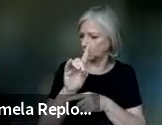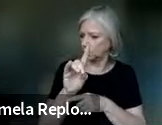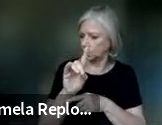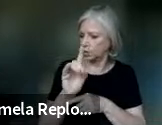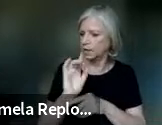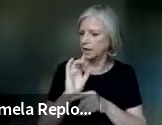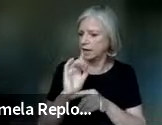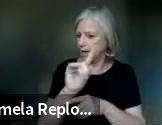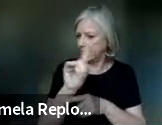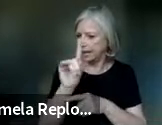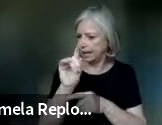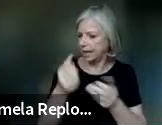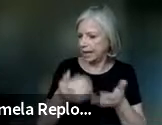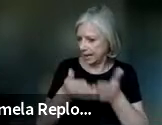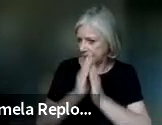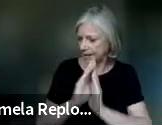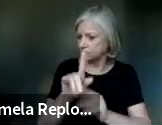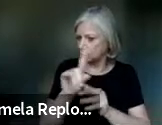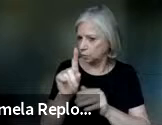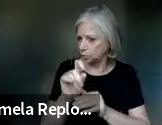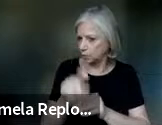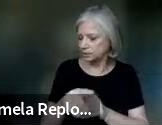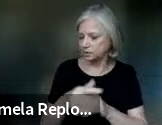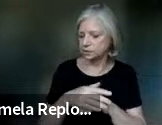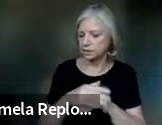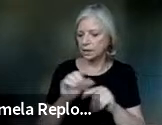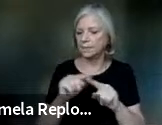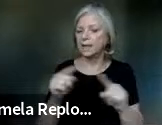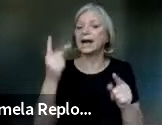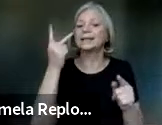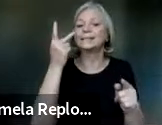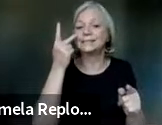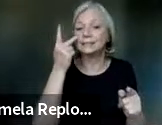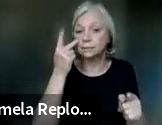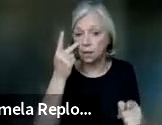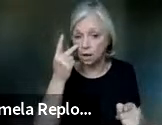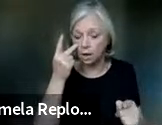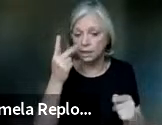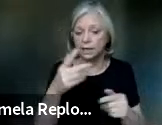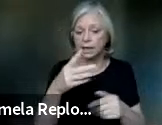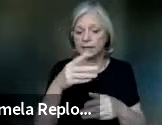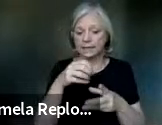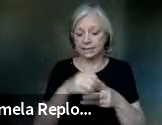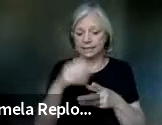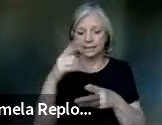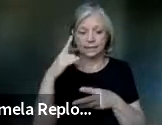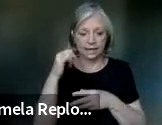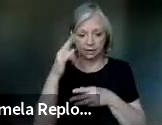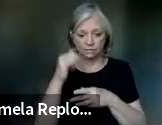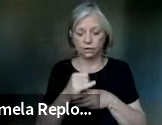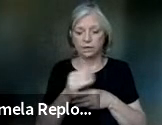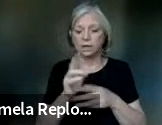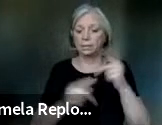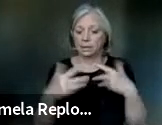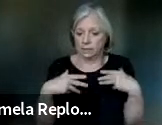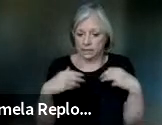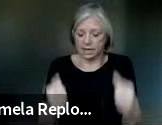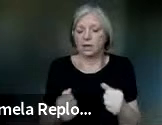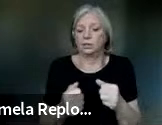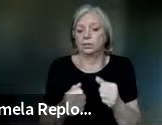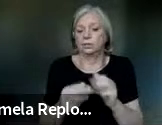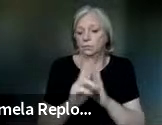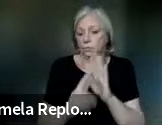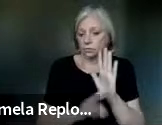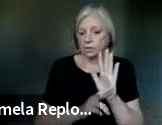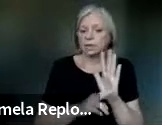it in California Department of Public Health's guidelines about vaccination